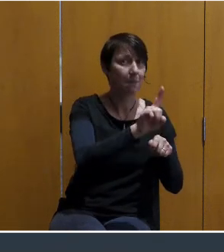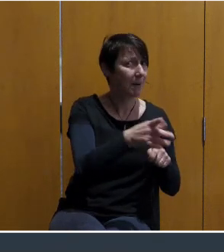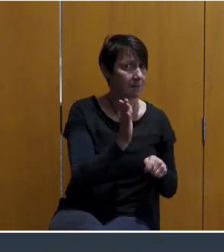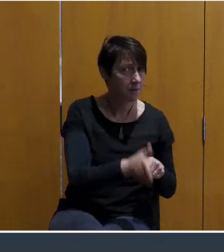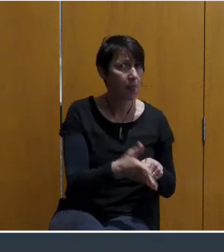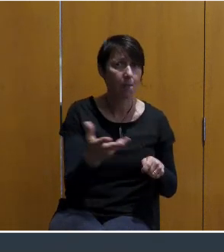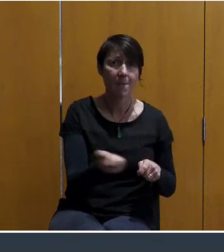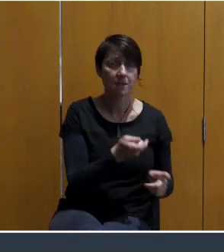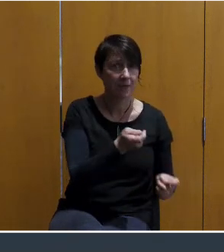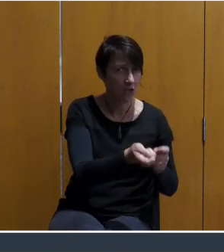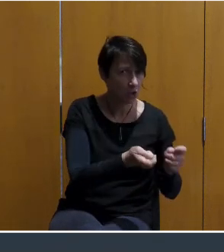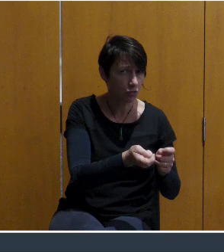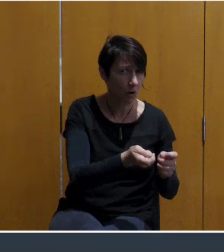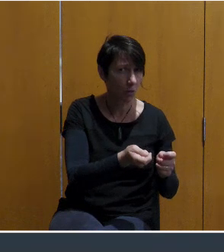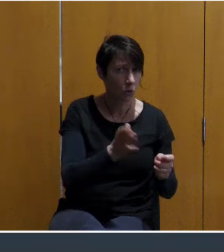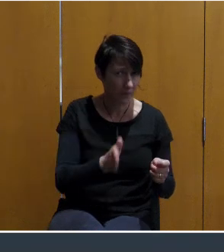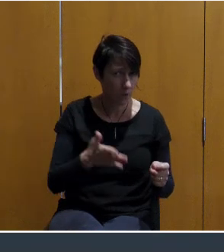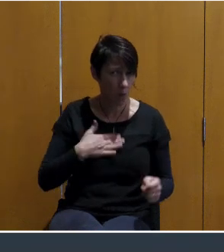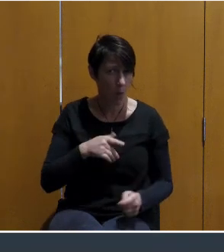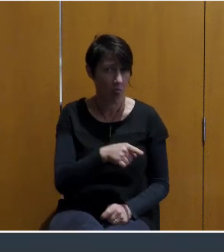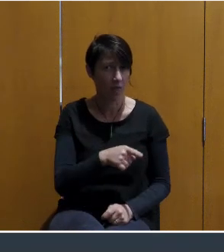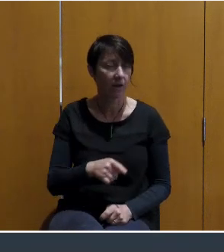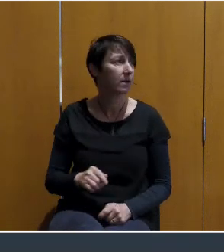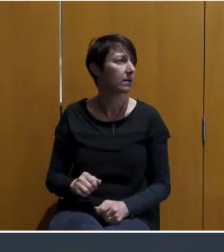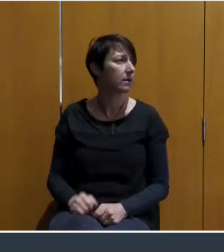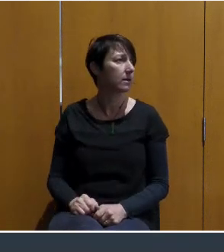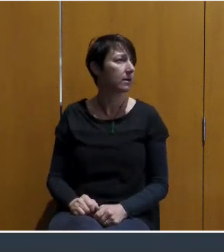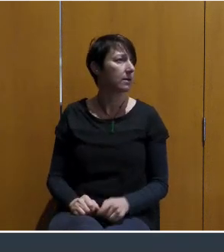consider that as a consequential amendment, yeah. Thank